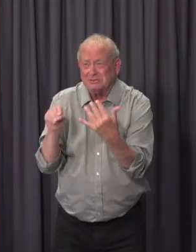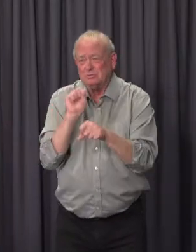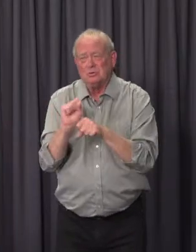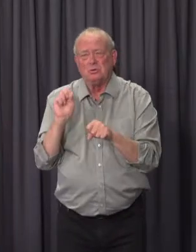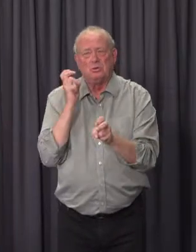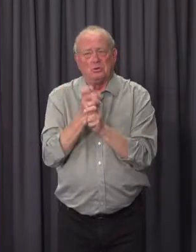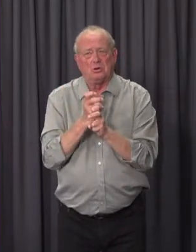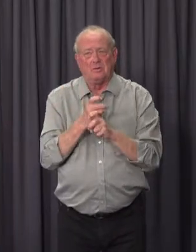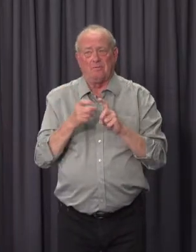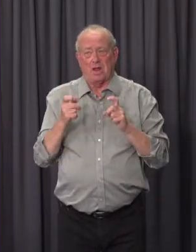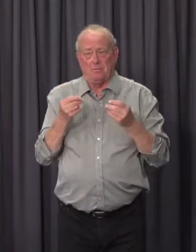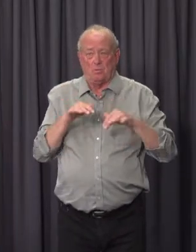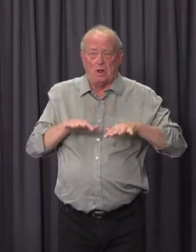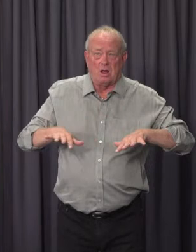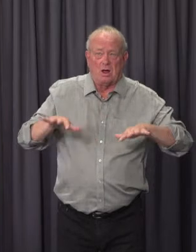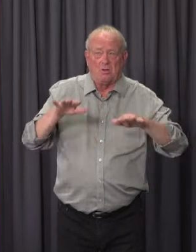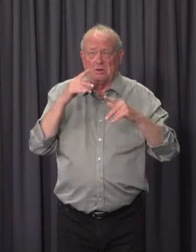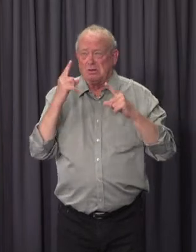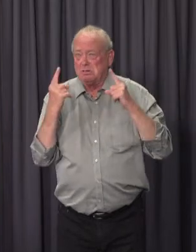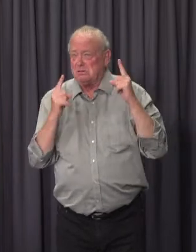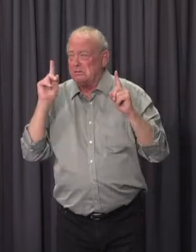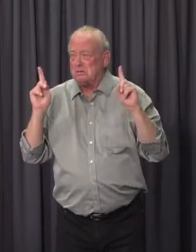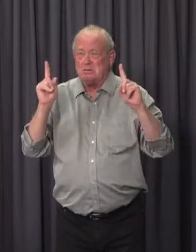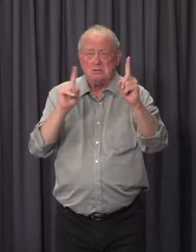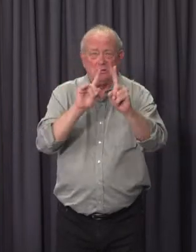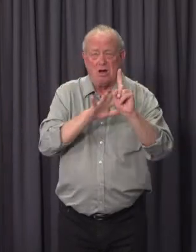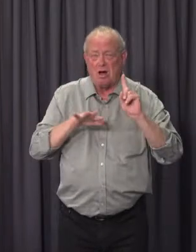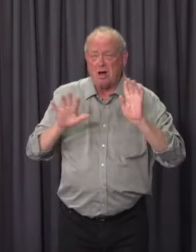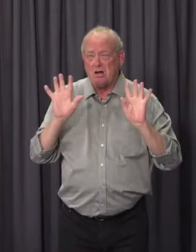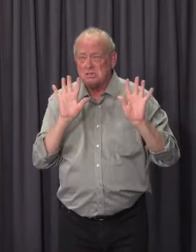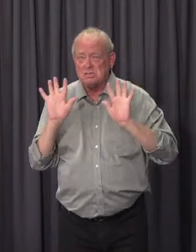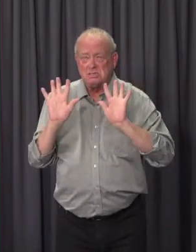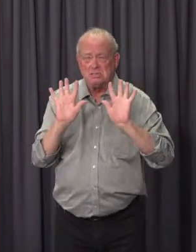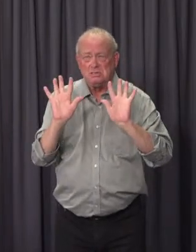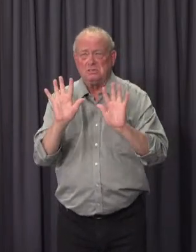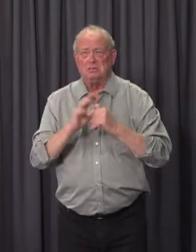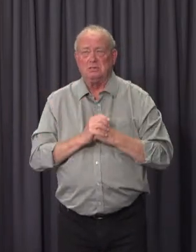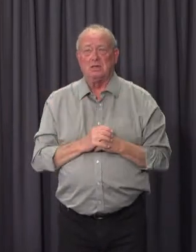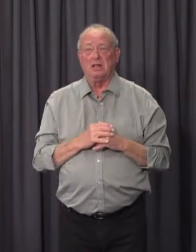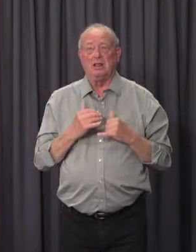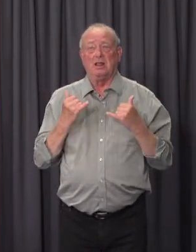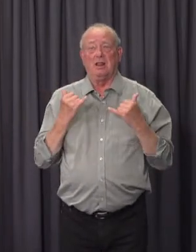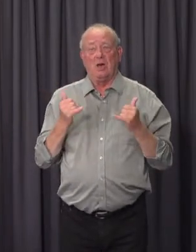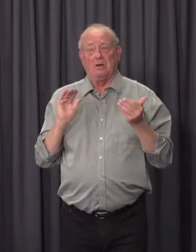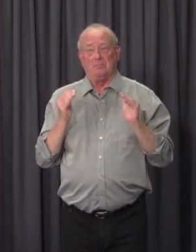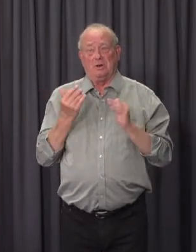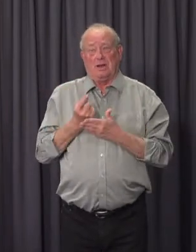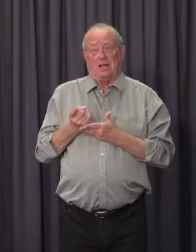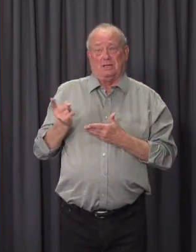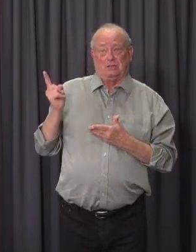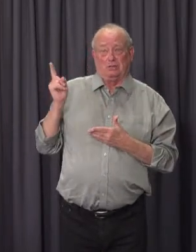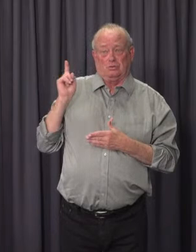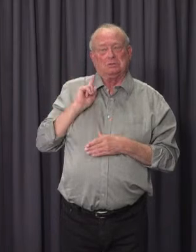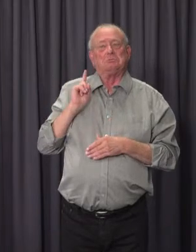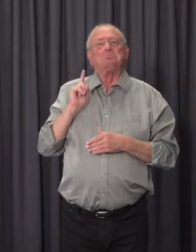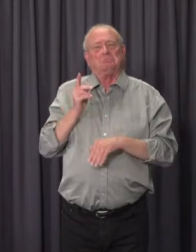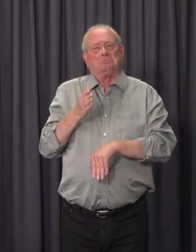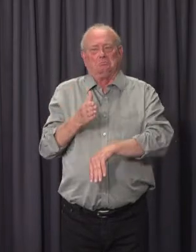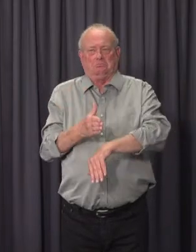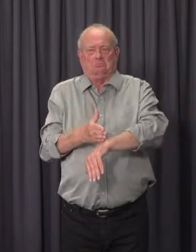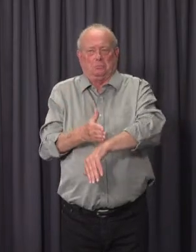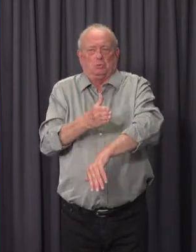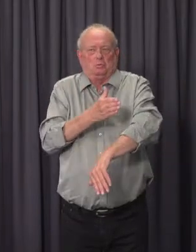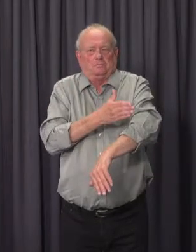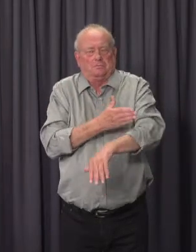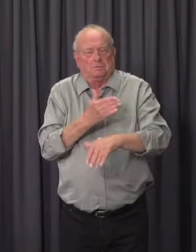since where we were a week ago, and I believe the firefighters have been in communication